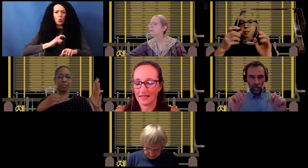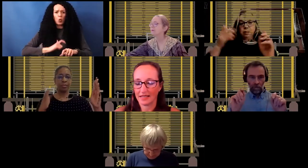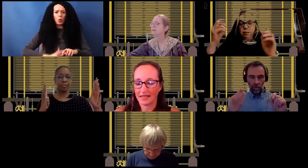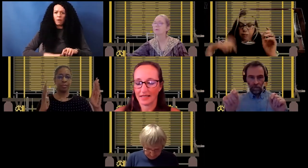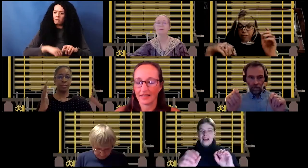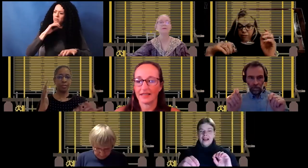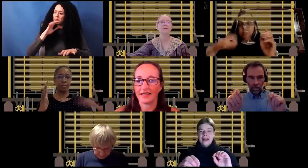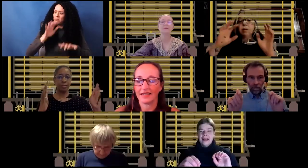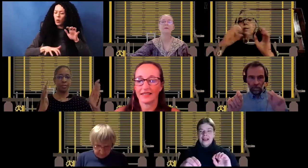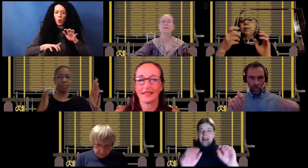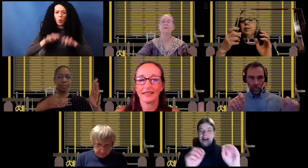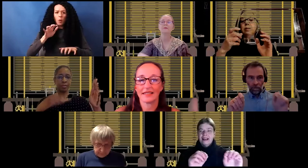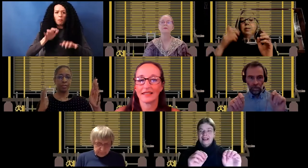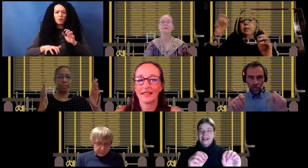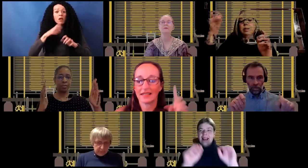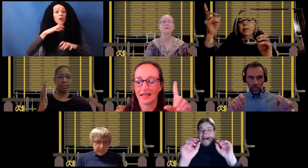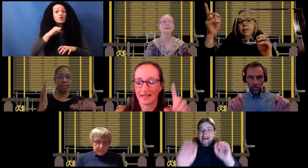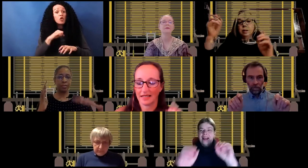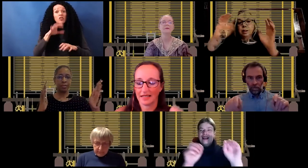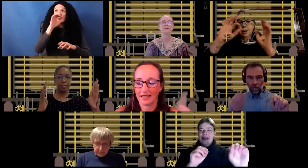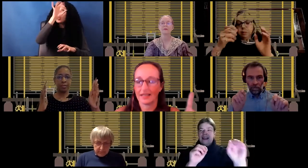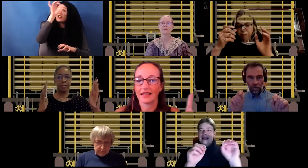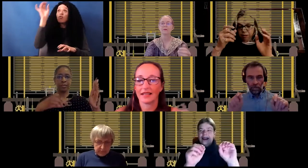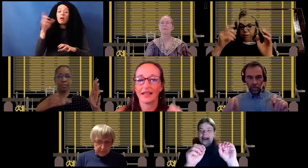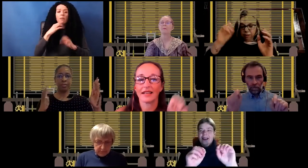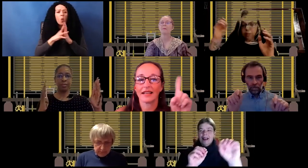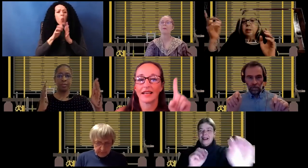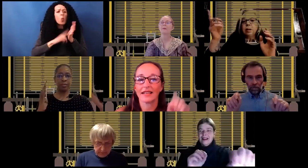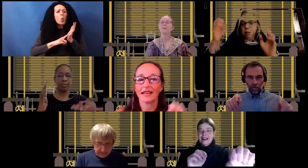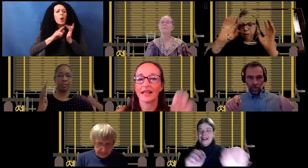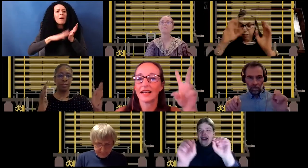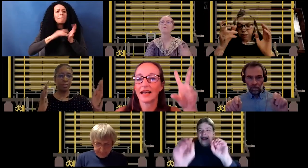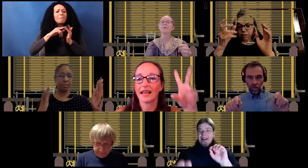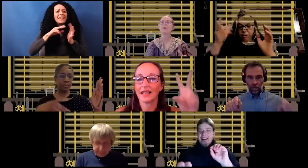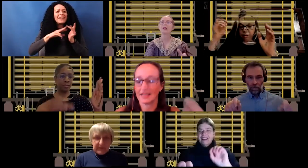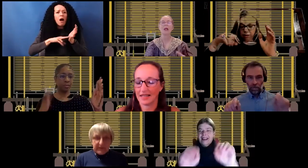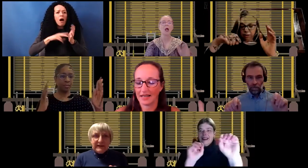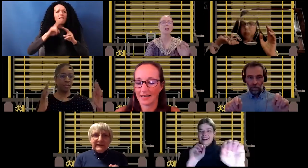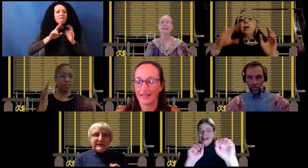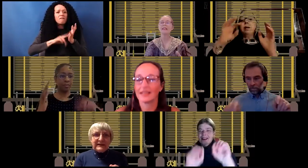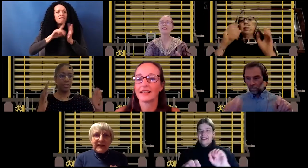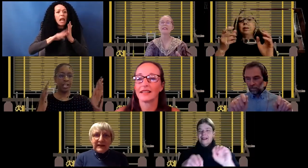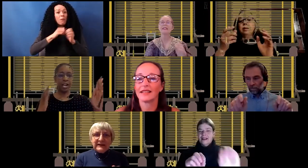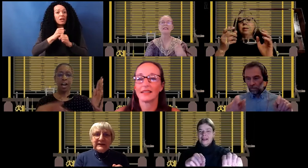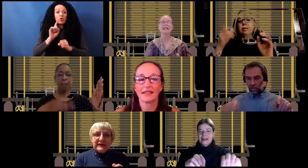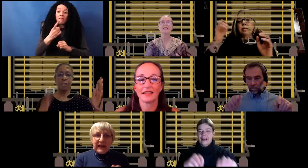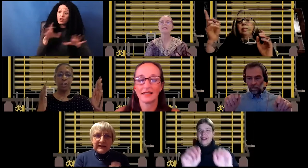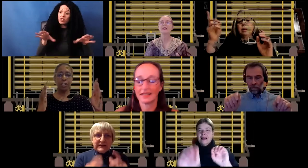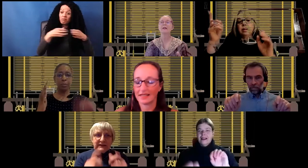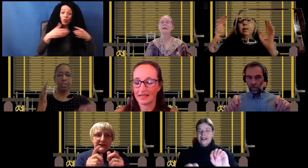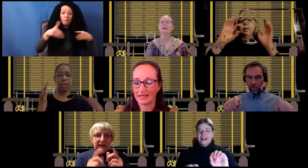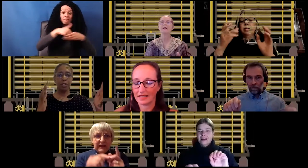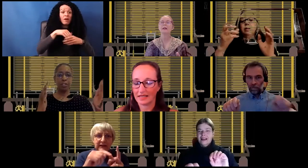Scottish astronomer Philomena Fleming was the first of a famous group of human computers.